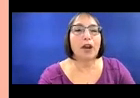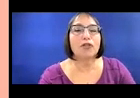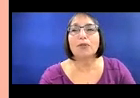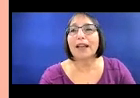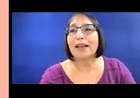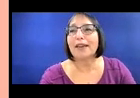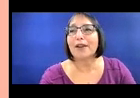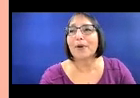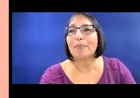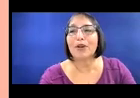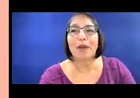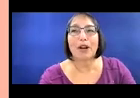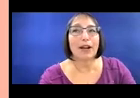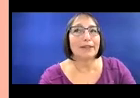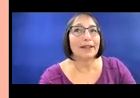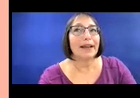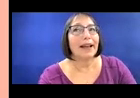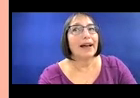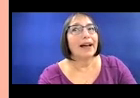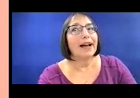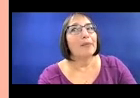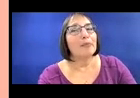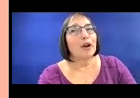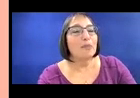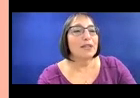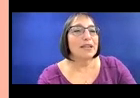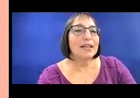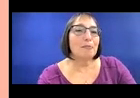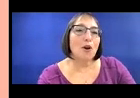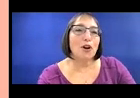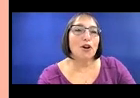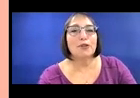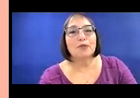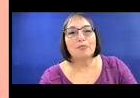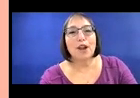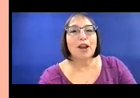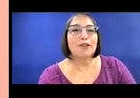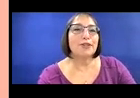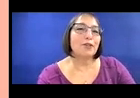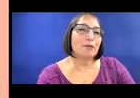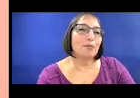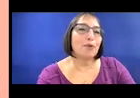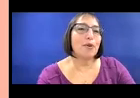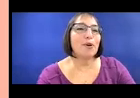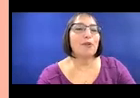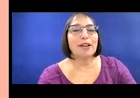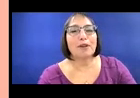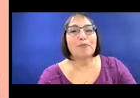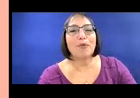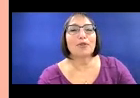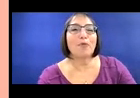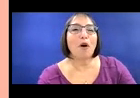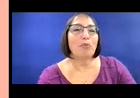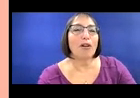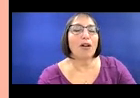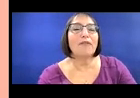a pair. So, it was like a bigger and better hunt. A pair of chopsticks, a marker, toothbrush, cereal bowl, or ice cream bowl,